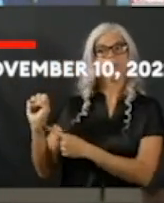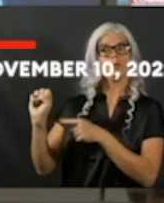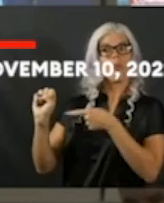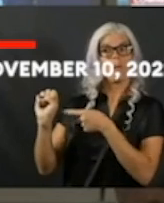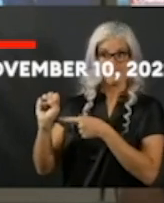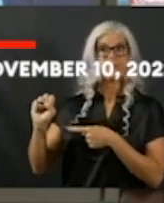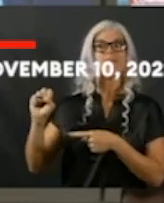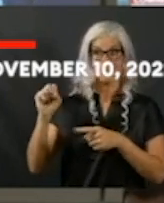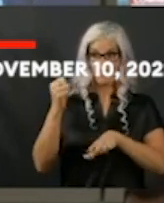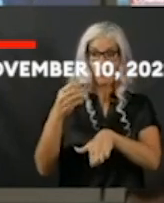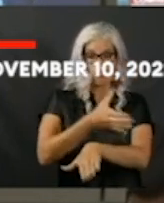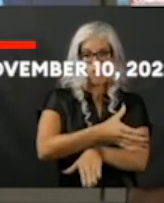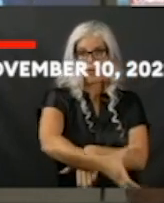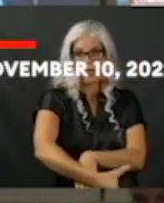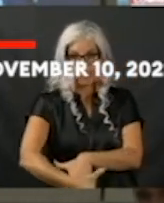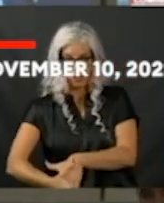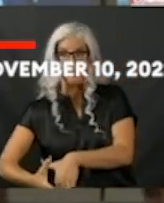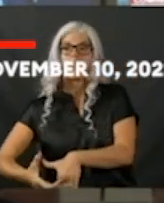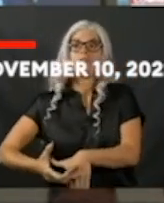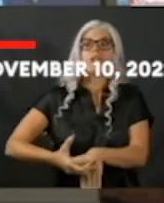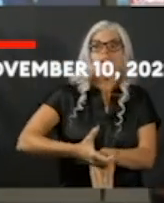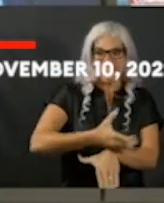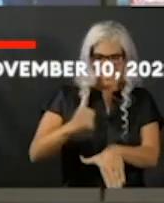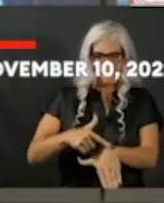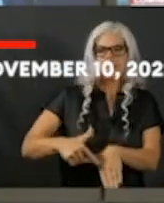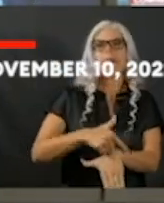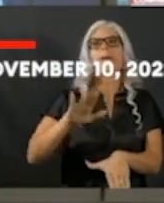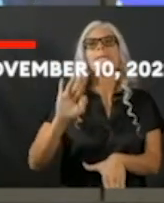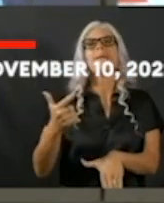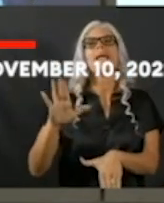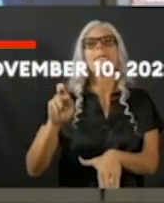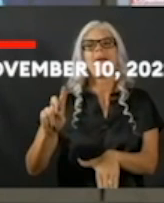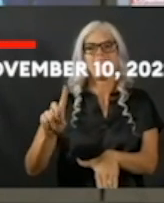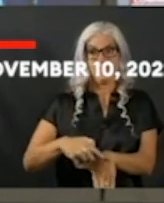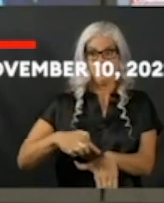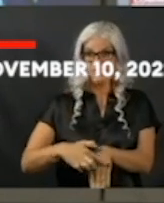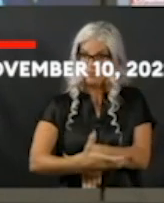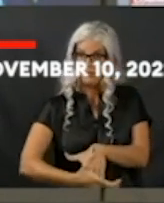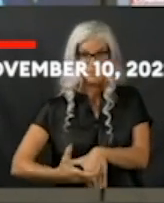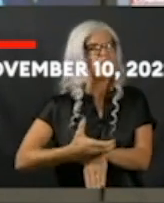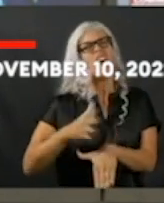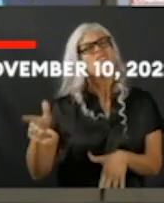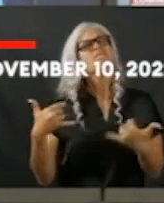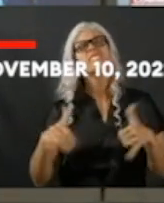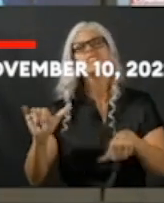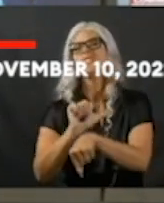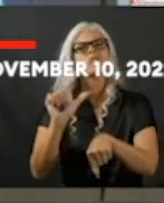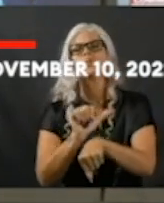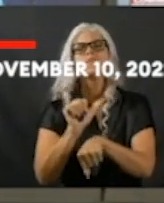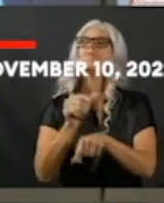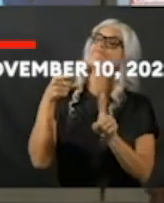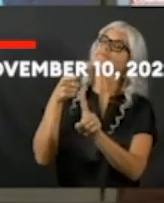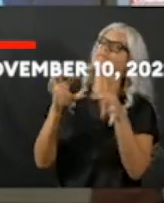expand into the Big Bend and Eastern Panhandle this afternoon. There remains a risk for severe weather, including isolated tornadoes